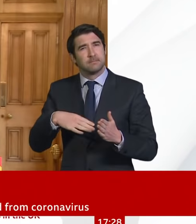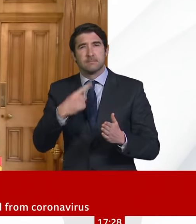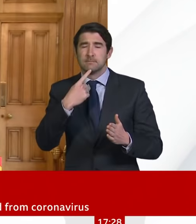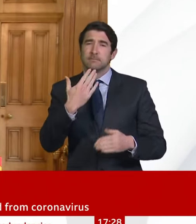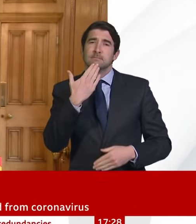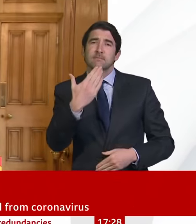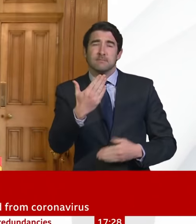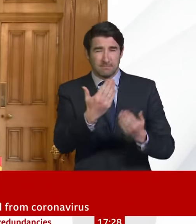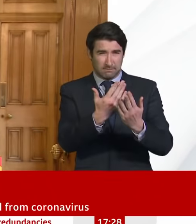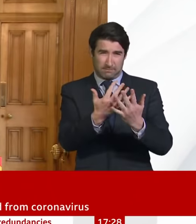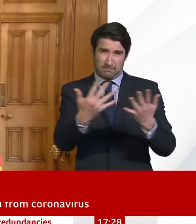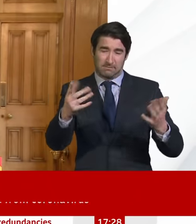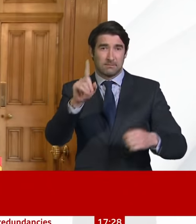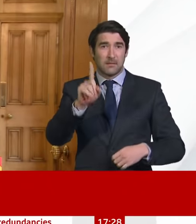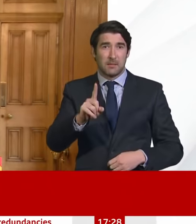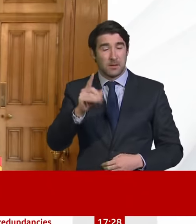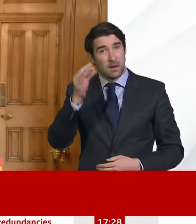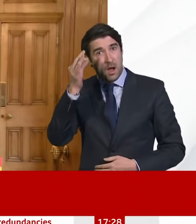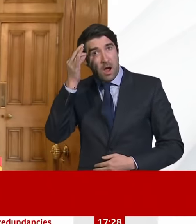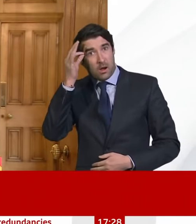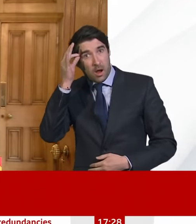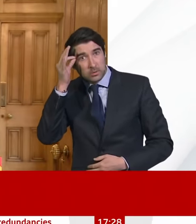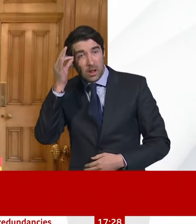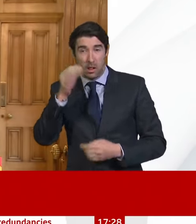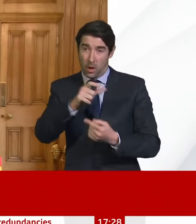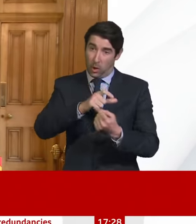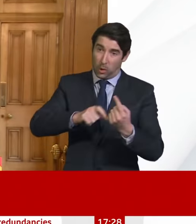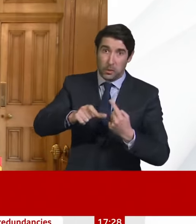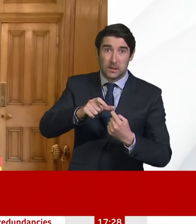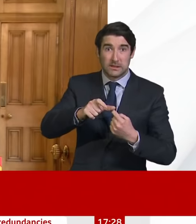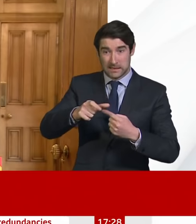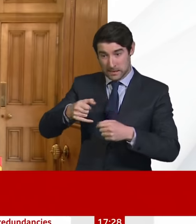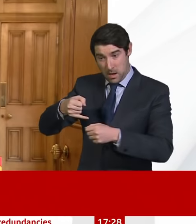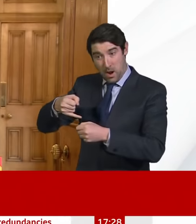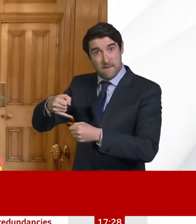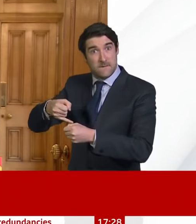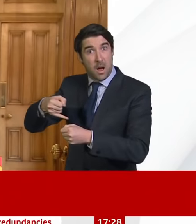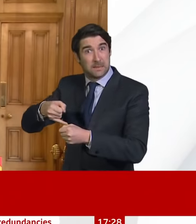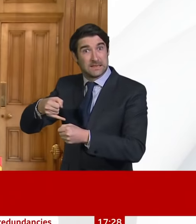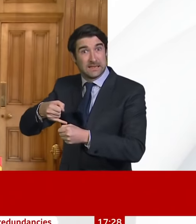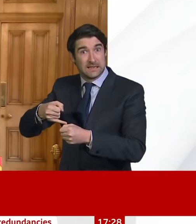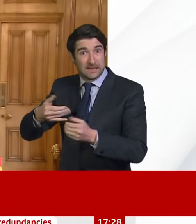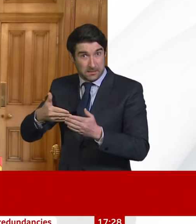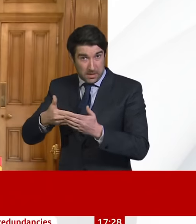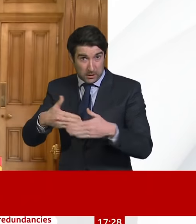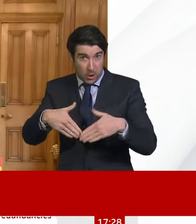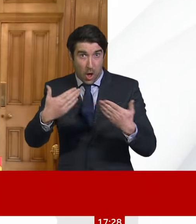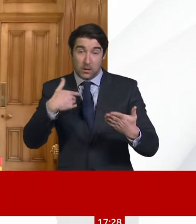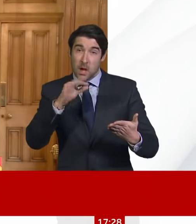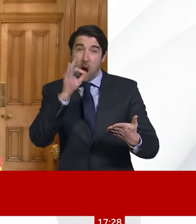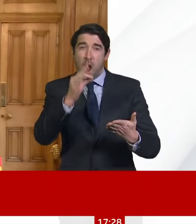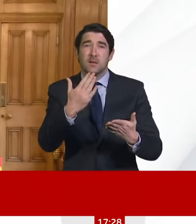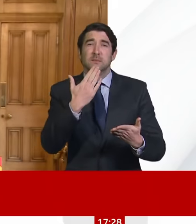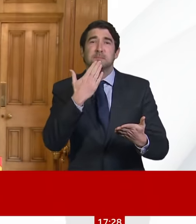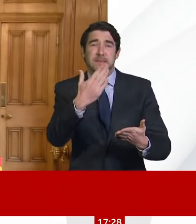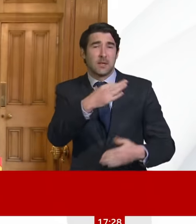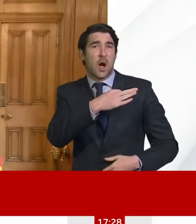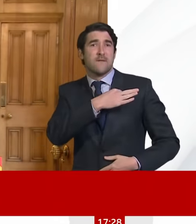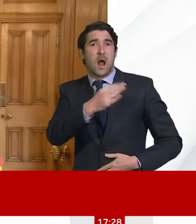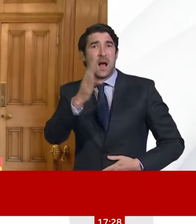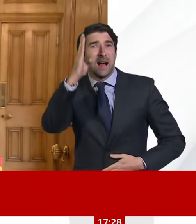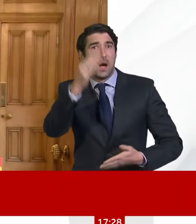and unbelievable 750,000 volunteers who've signed up for shielding the most vulnerable. This is Britain at